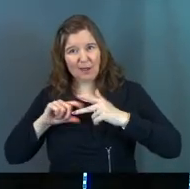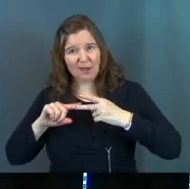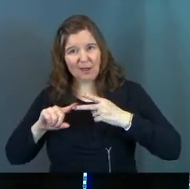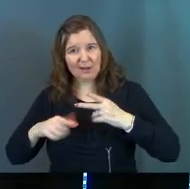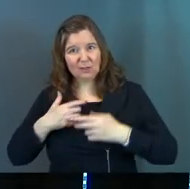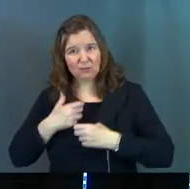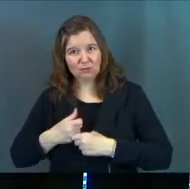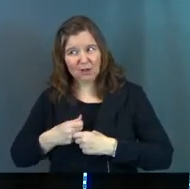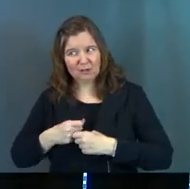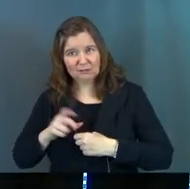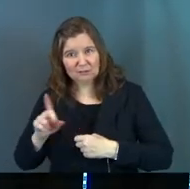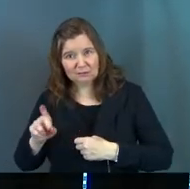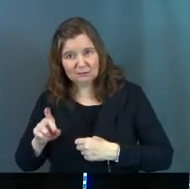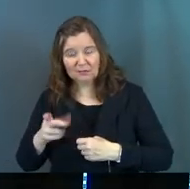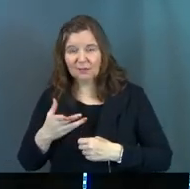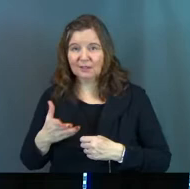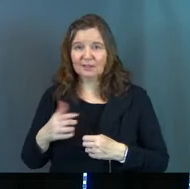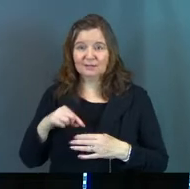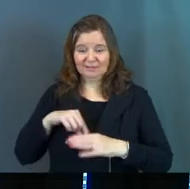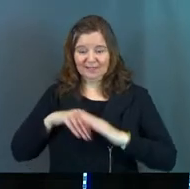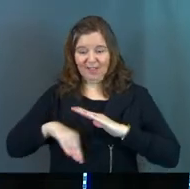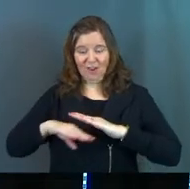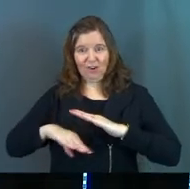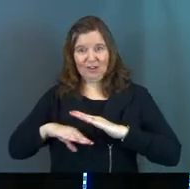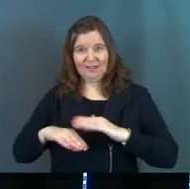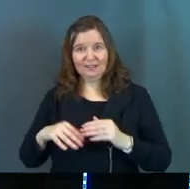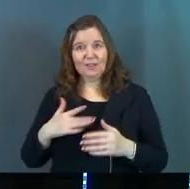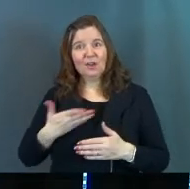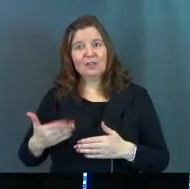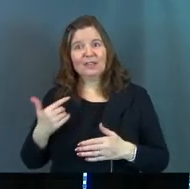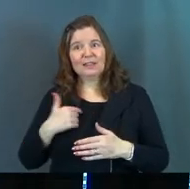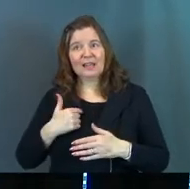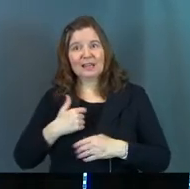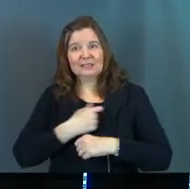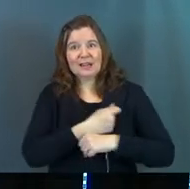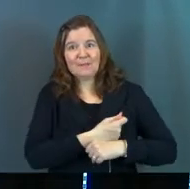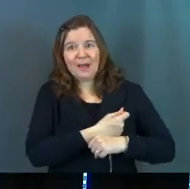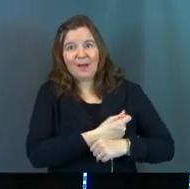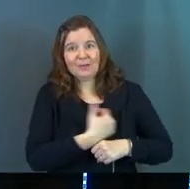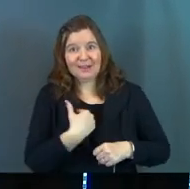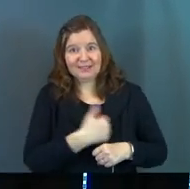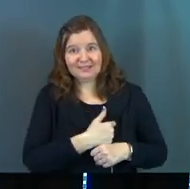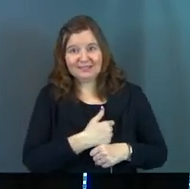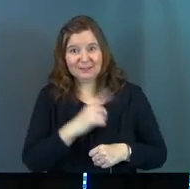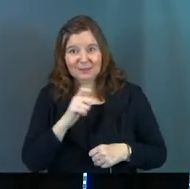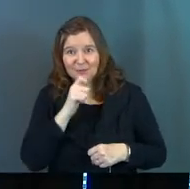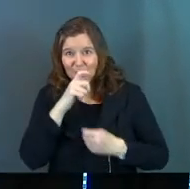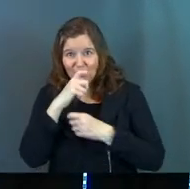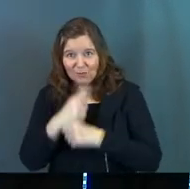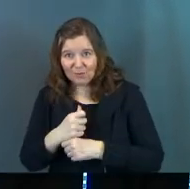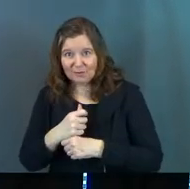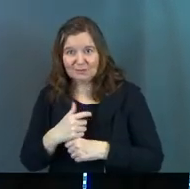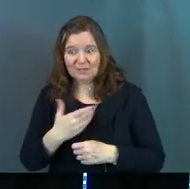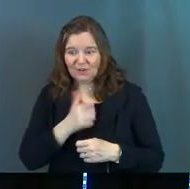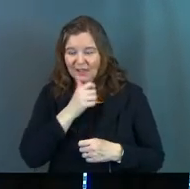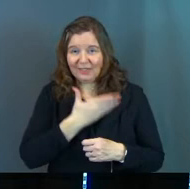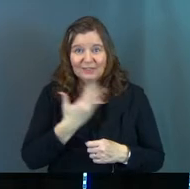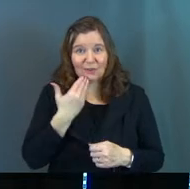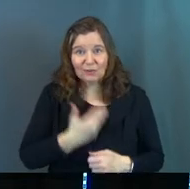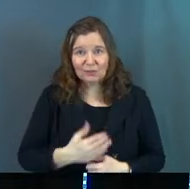And the things that are underneath are not, they're things that have bound us up, actually. They're not things that are